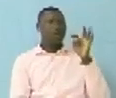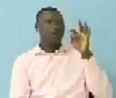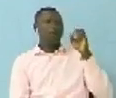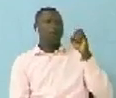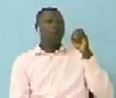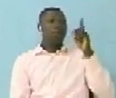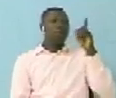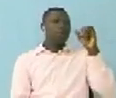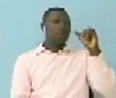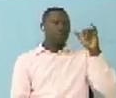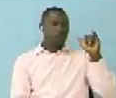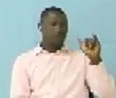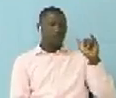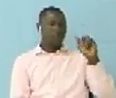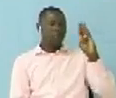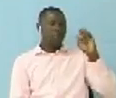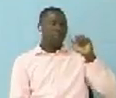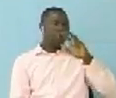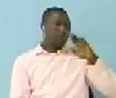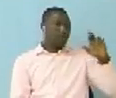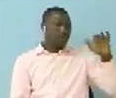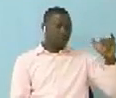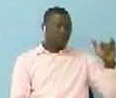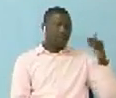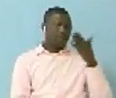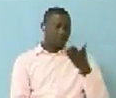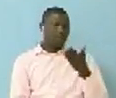On the request of the president.